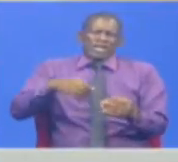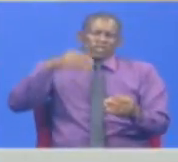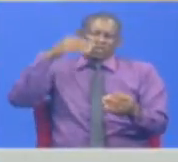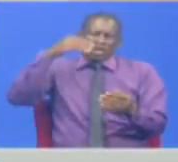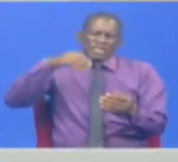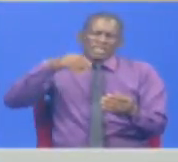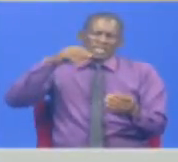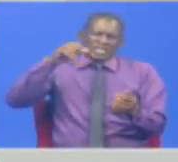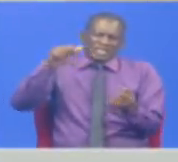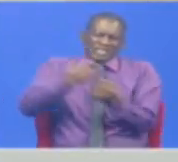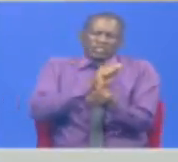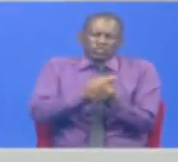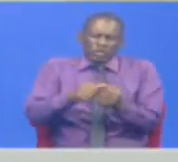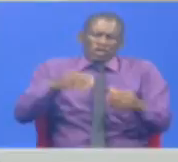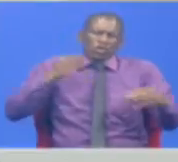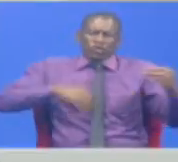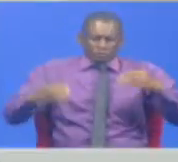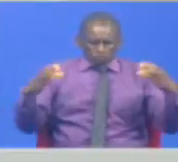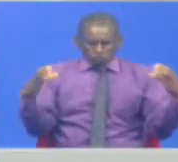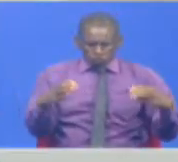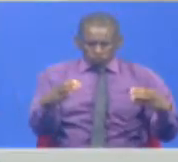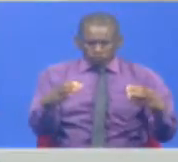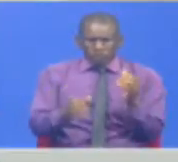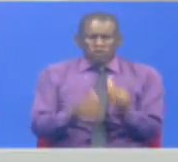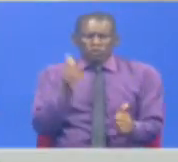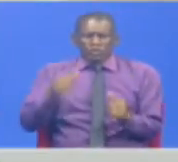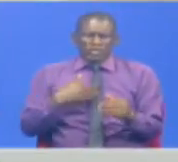at ransom for years.